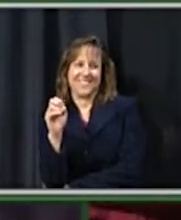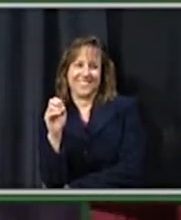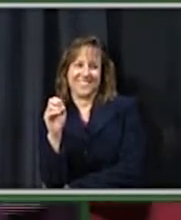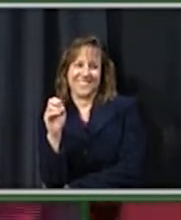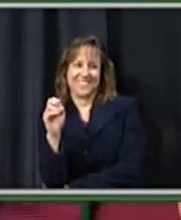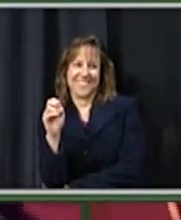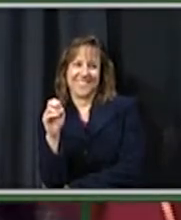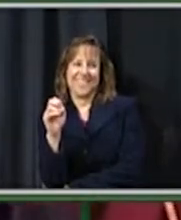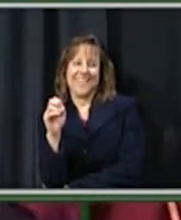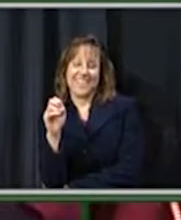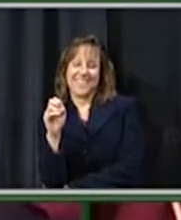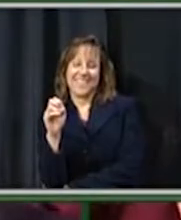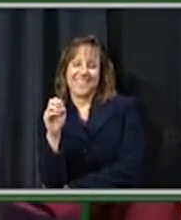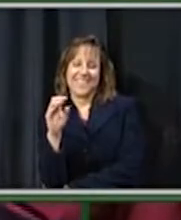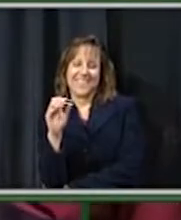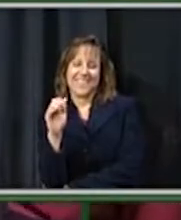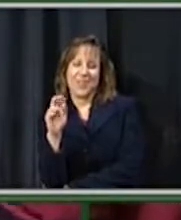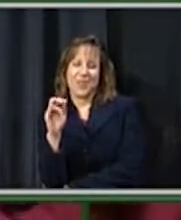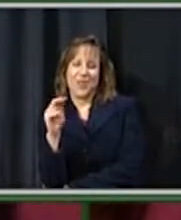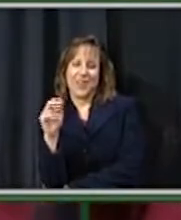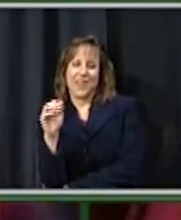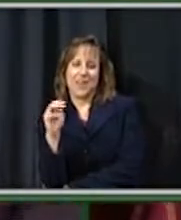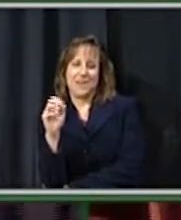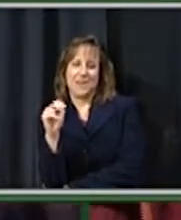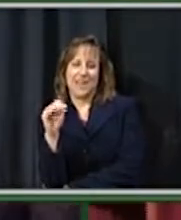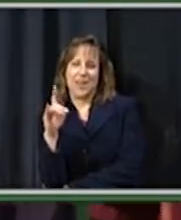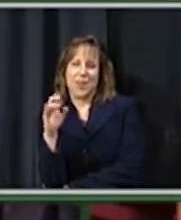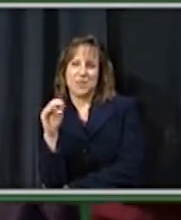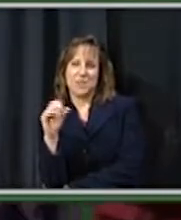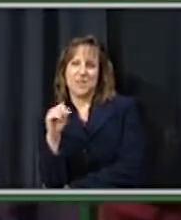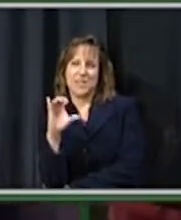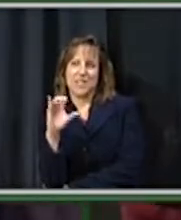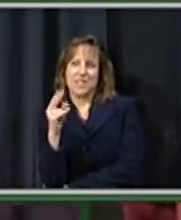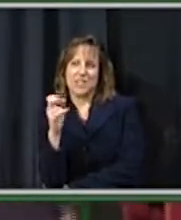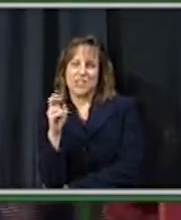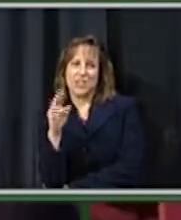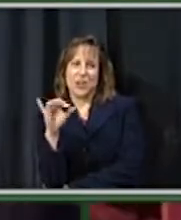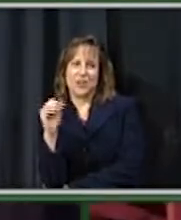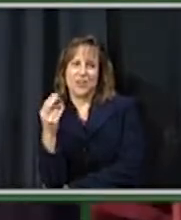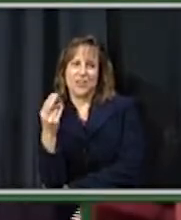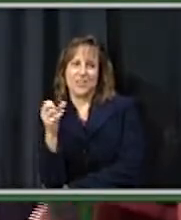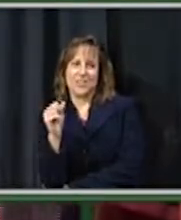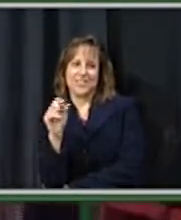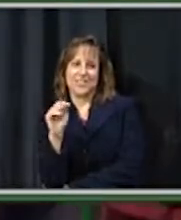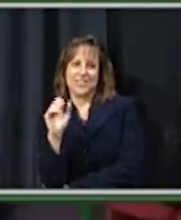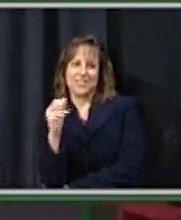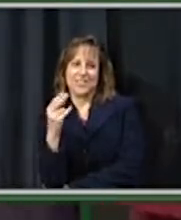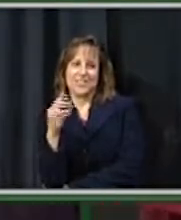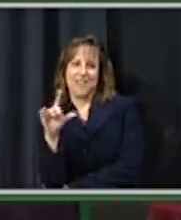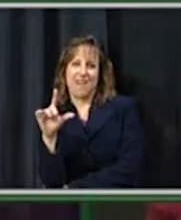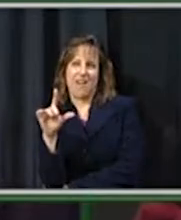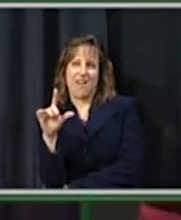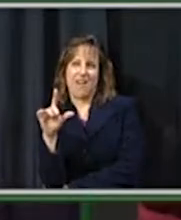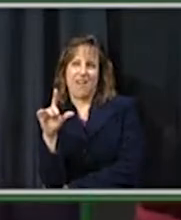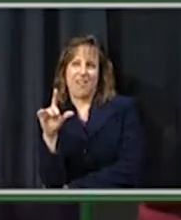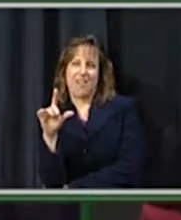Karina Landeros. Cherish Stahl.